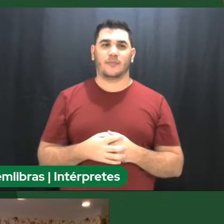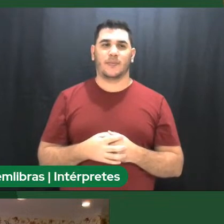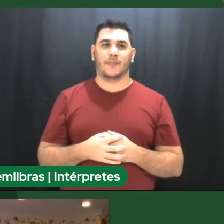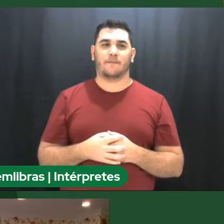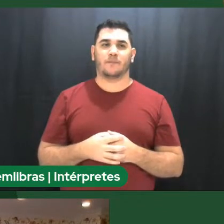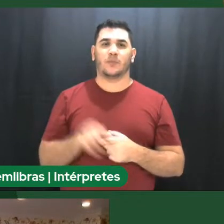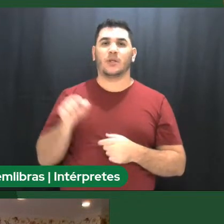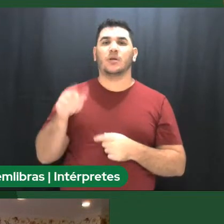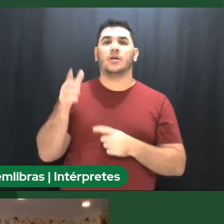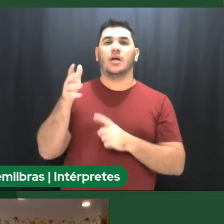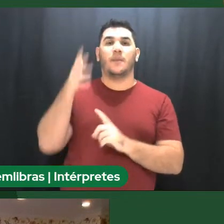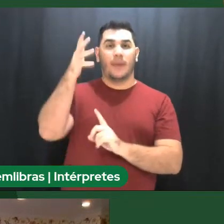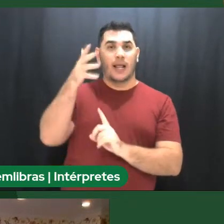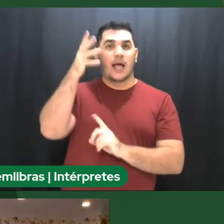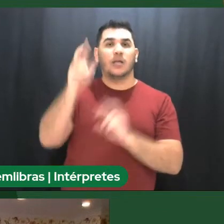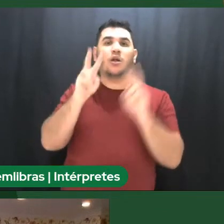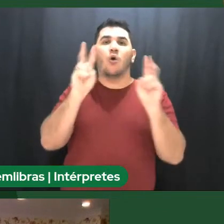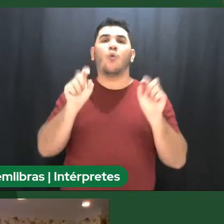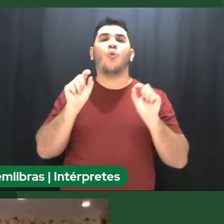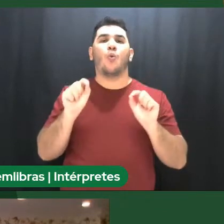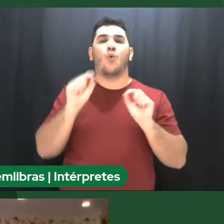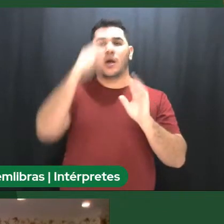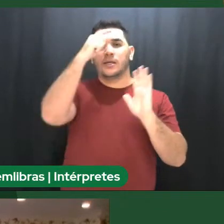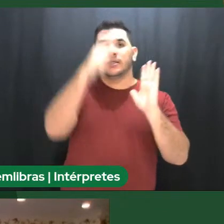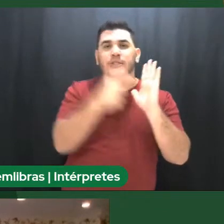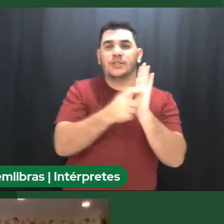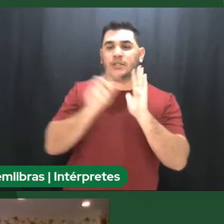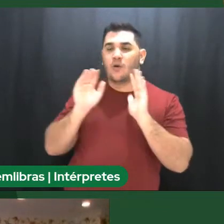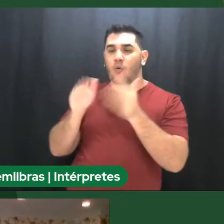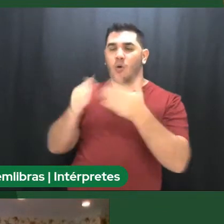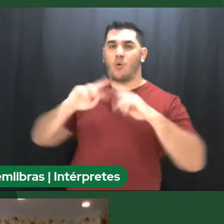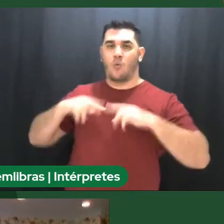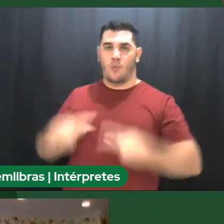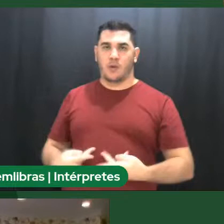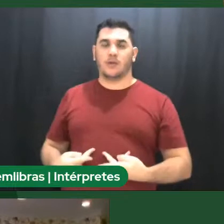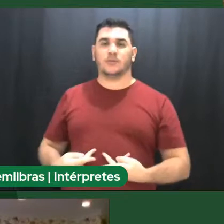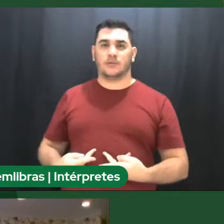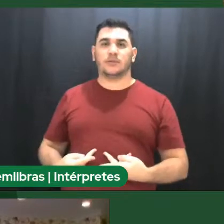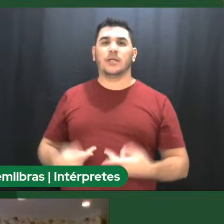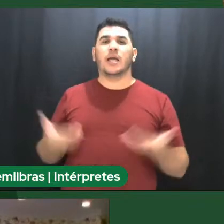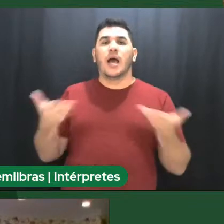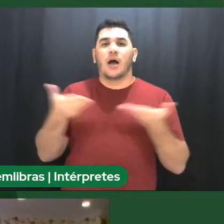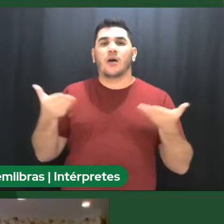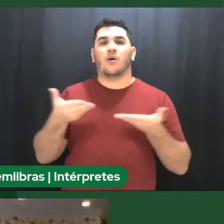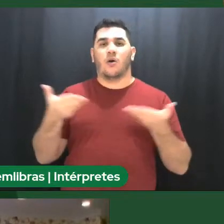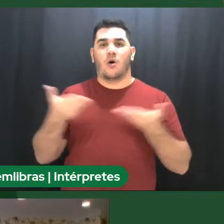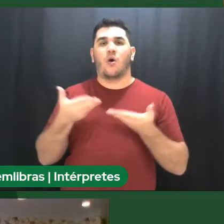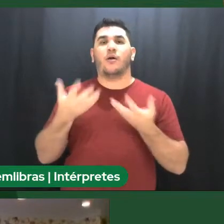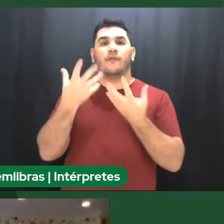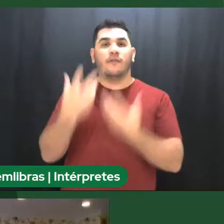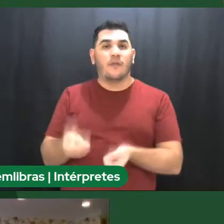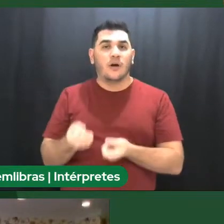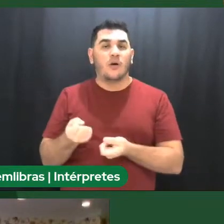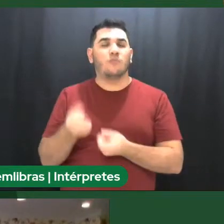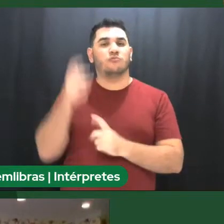And now, it's my pleasure to yield the floor to Professor Ben Shneiderman.